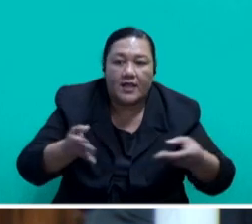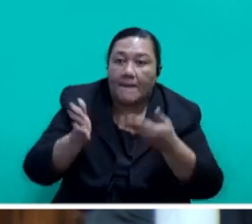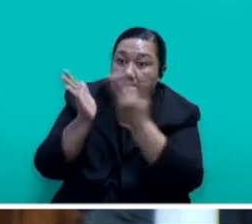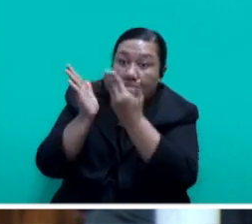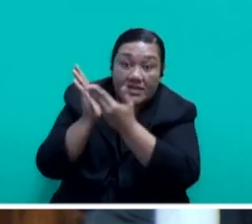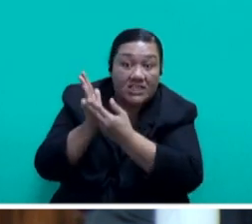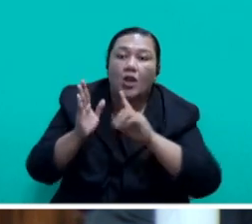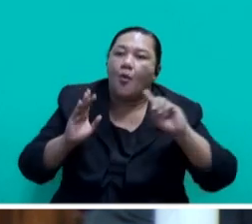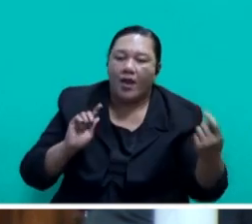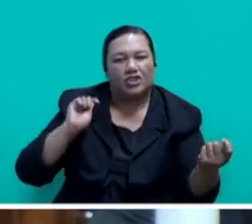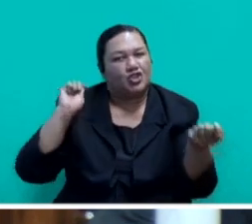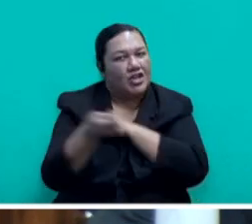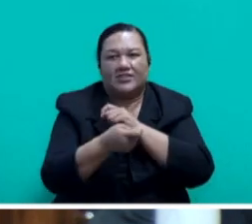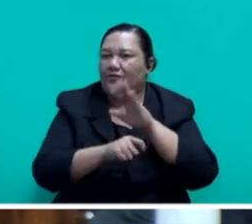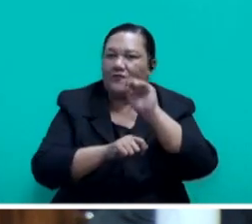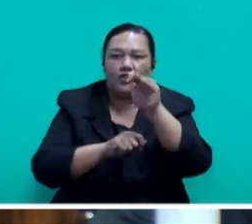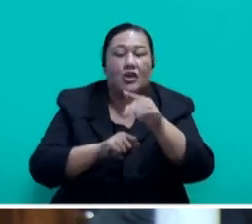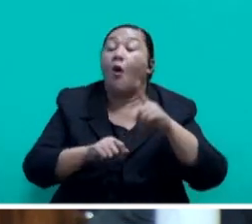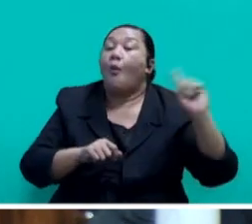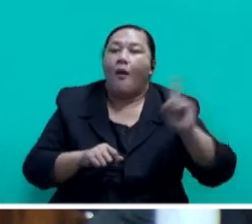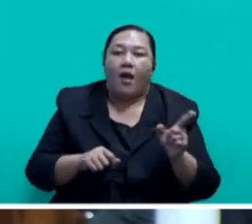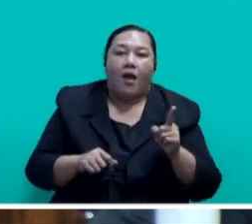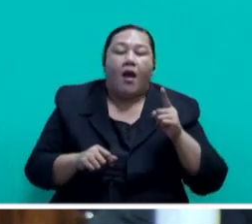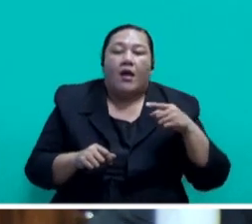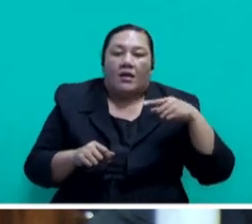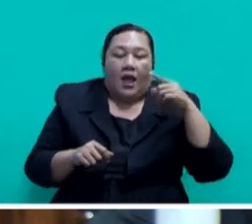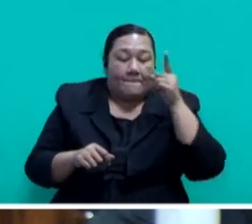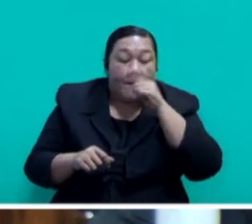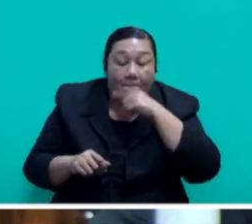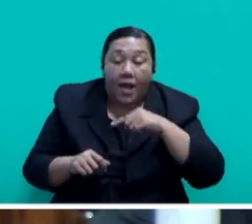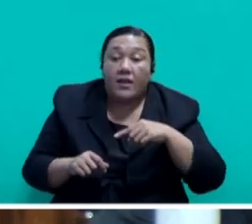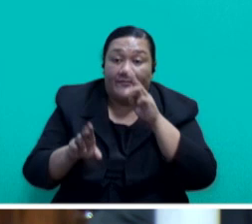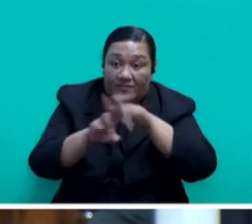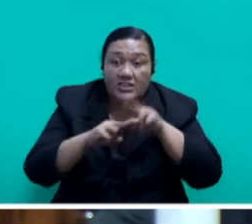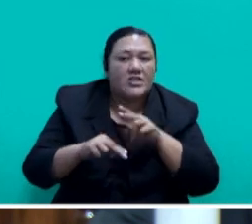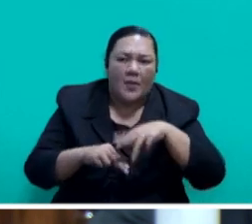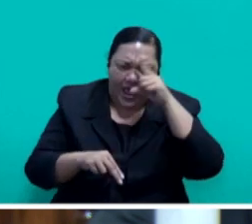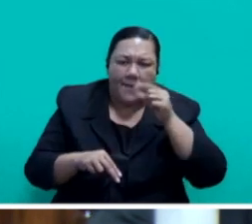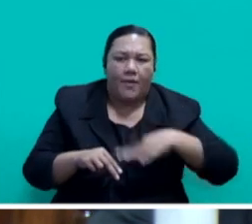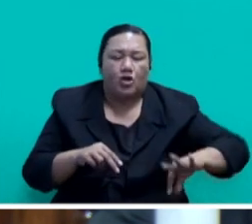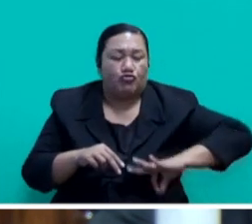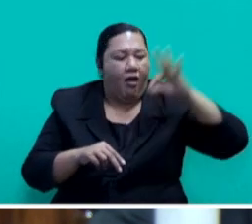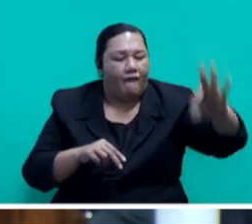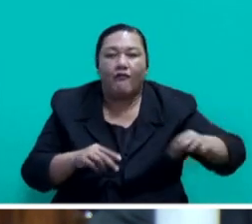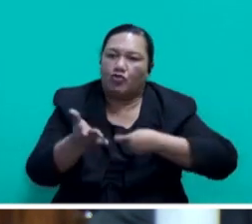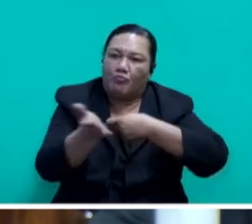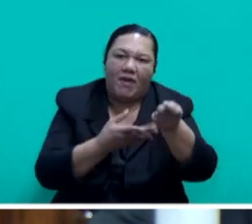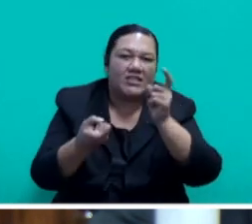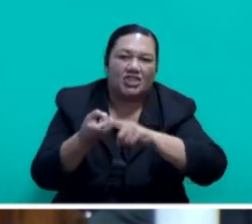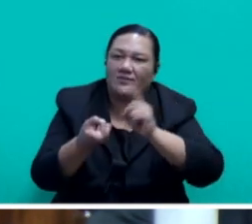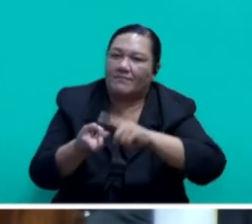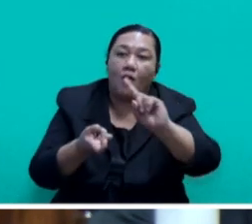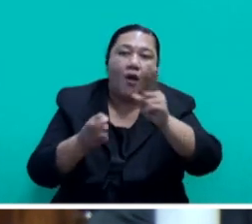future where every Fijian can have access to affordable housing and where our towns and cities are better